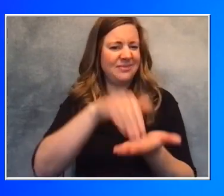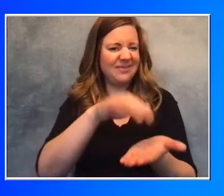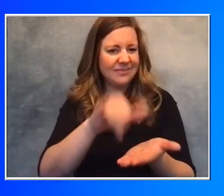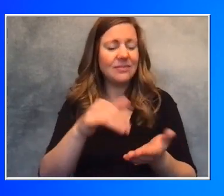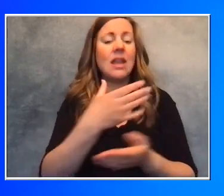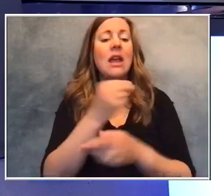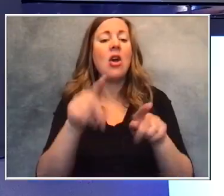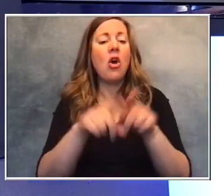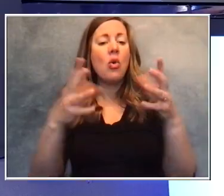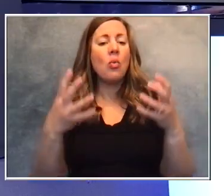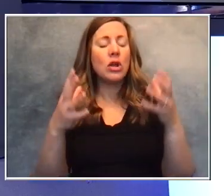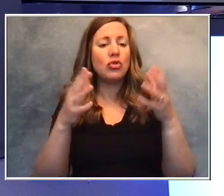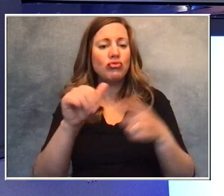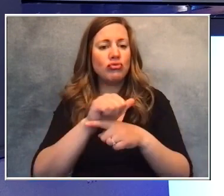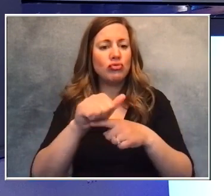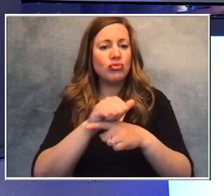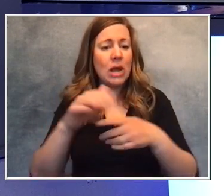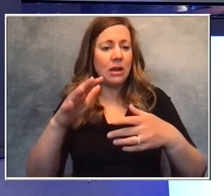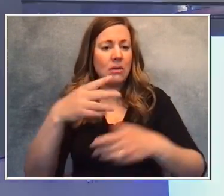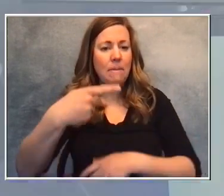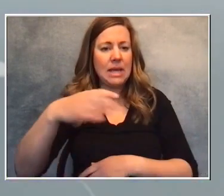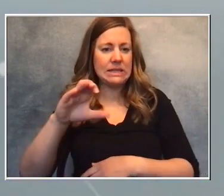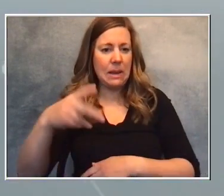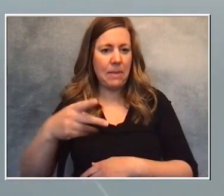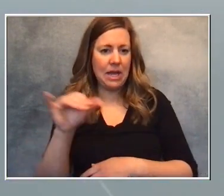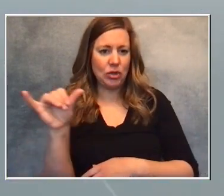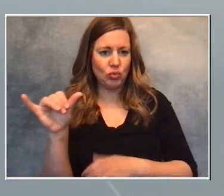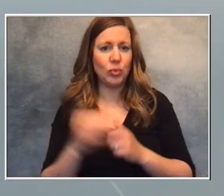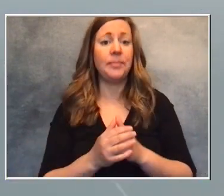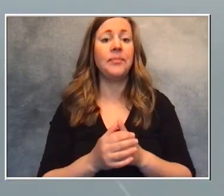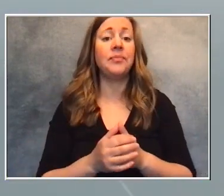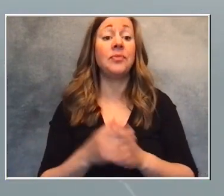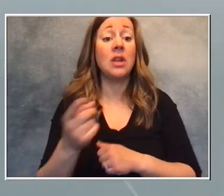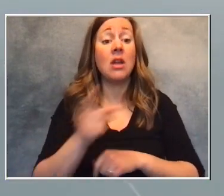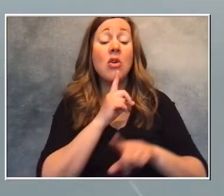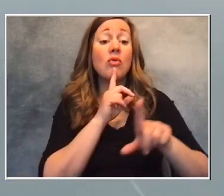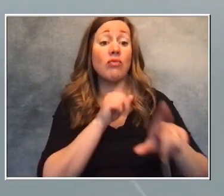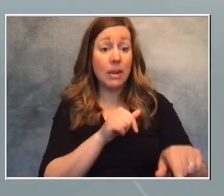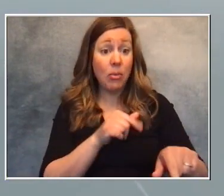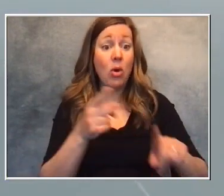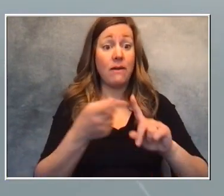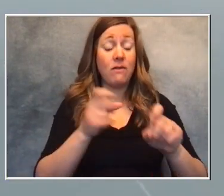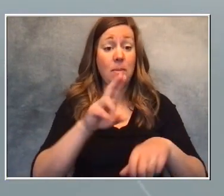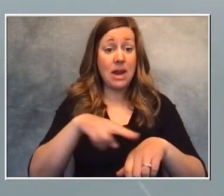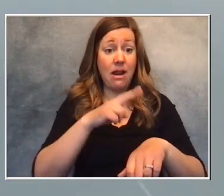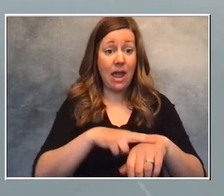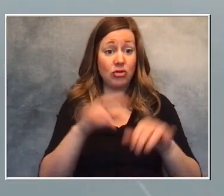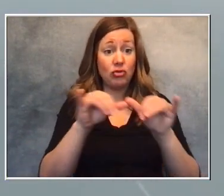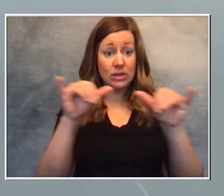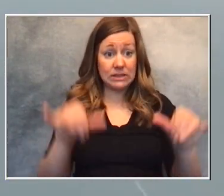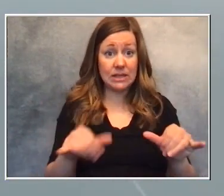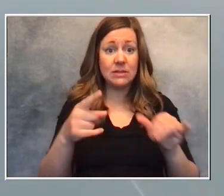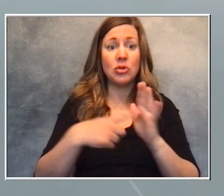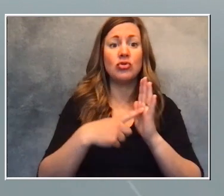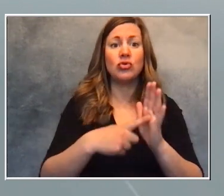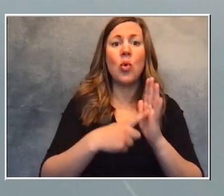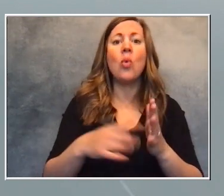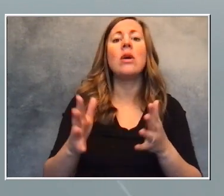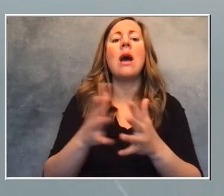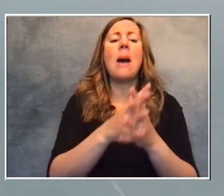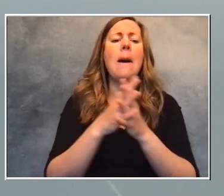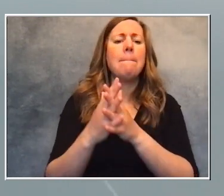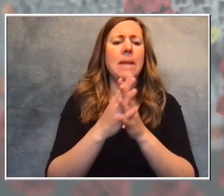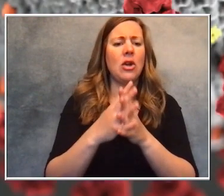care providers. All right, so a report from the National Vital Statistics System identified that American Indian or Alaskan Native individuals